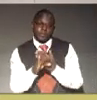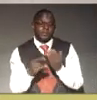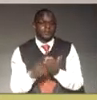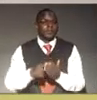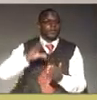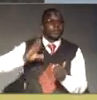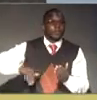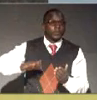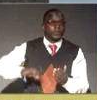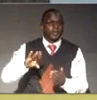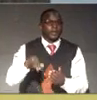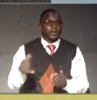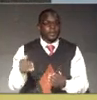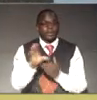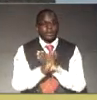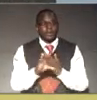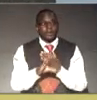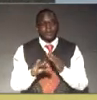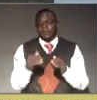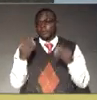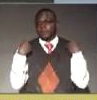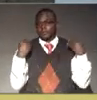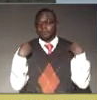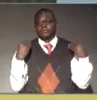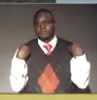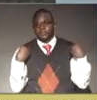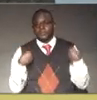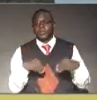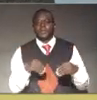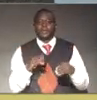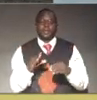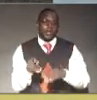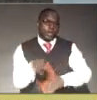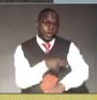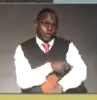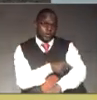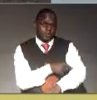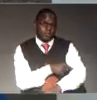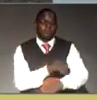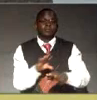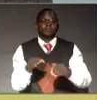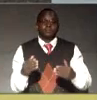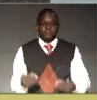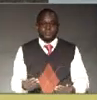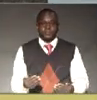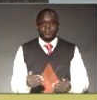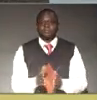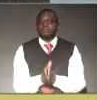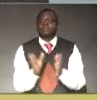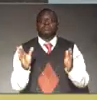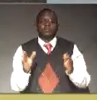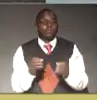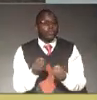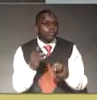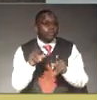others. In Europe, the game has been played for much longer in Europe, so generally there are more players,